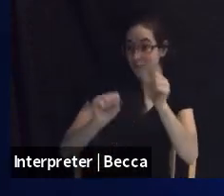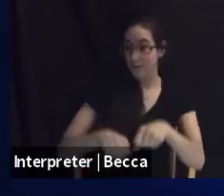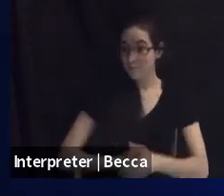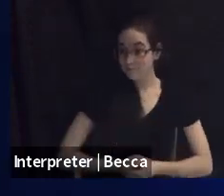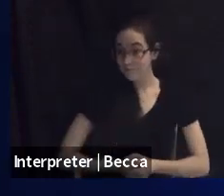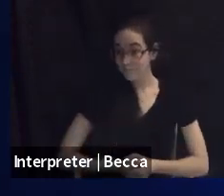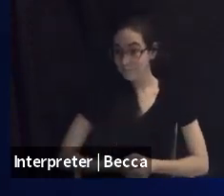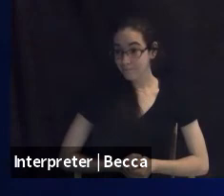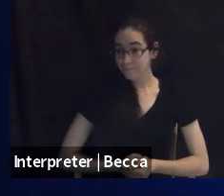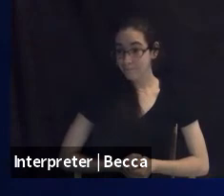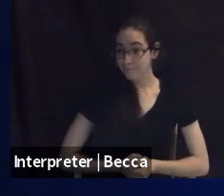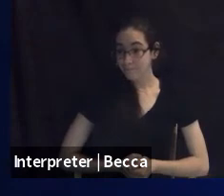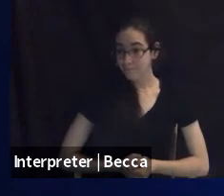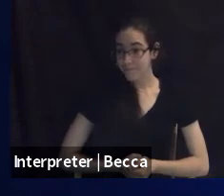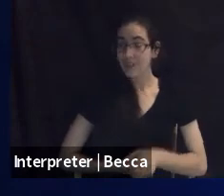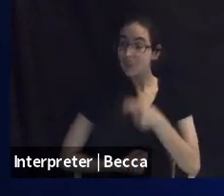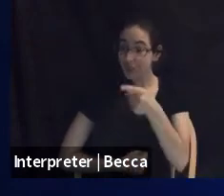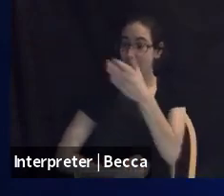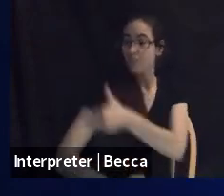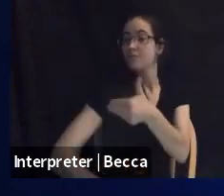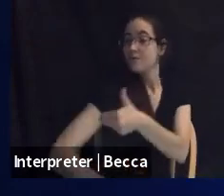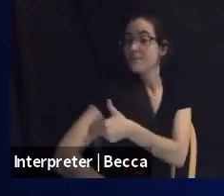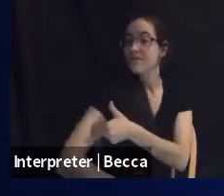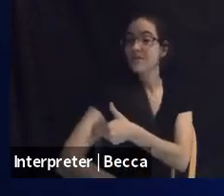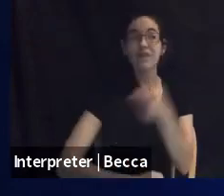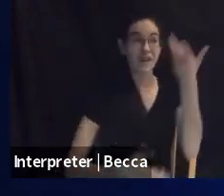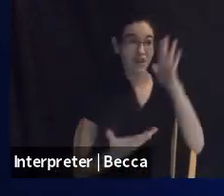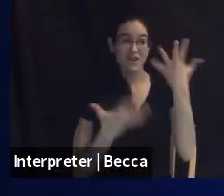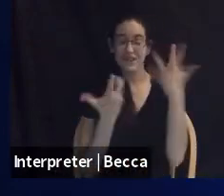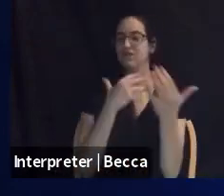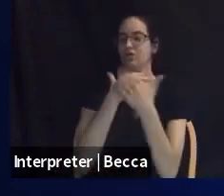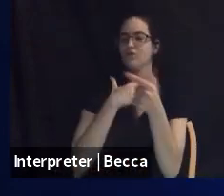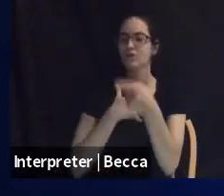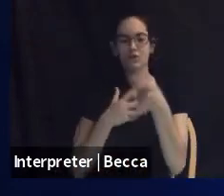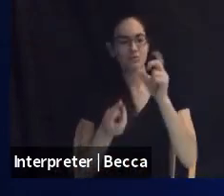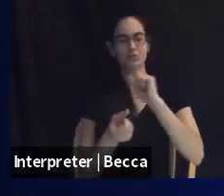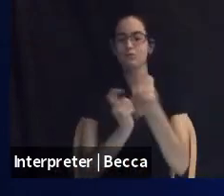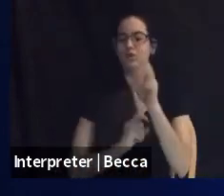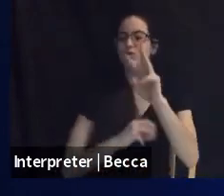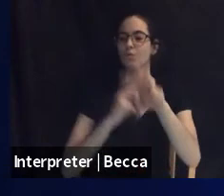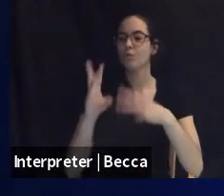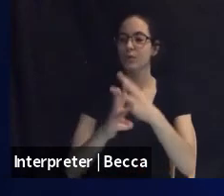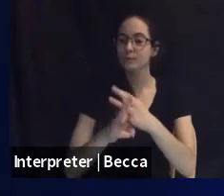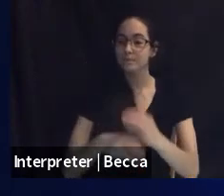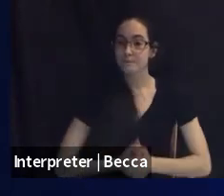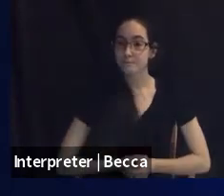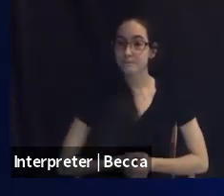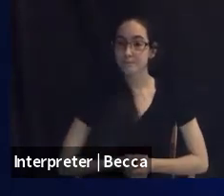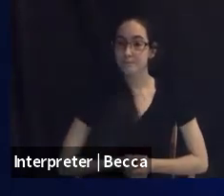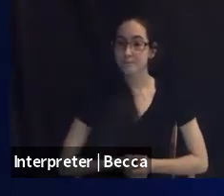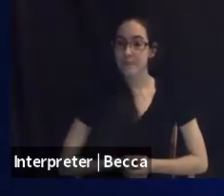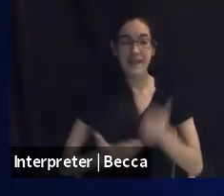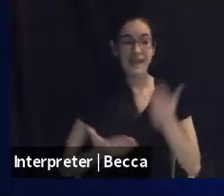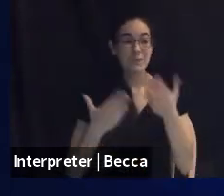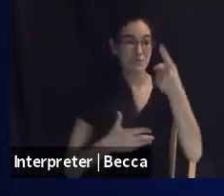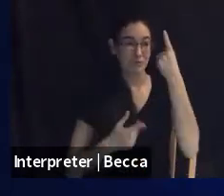can. You're powerful. God has called you to change your world in ways that you might think are